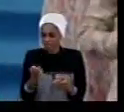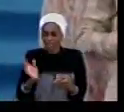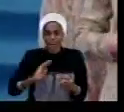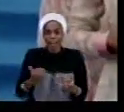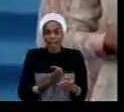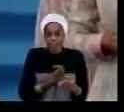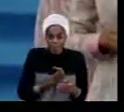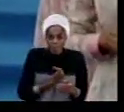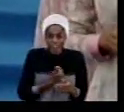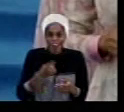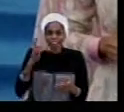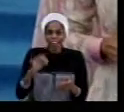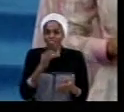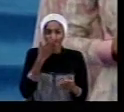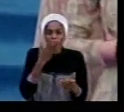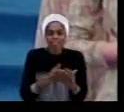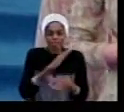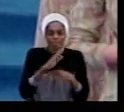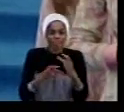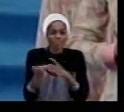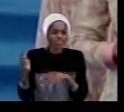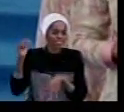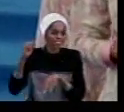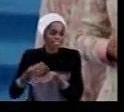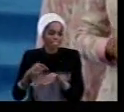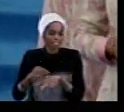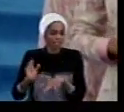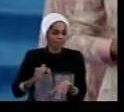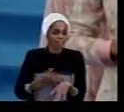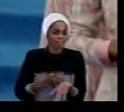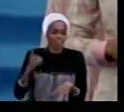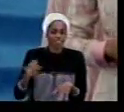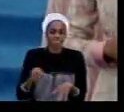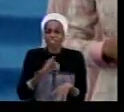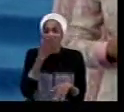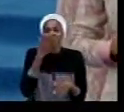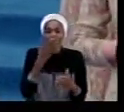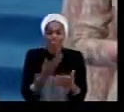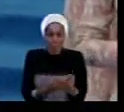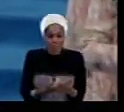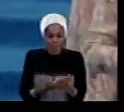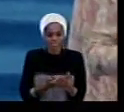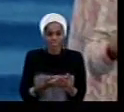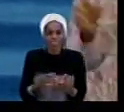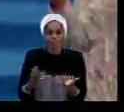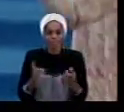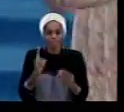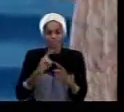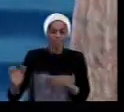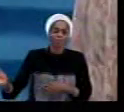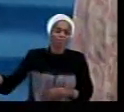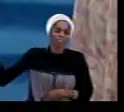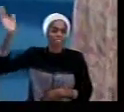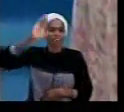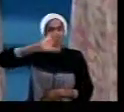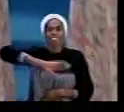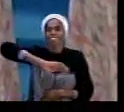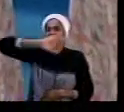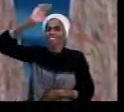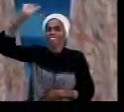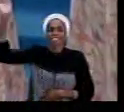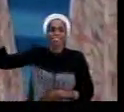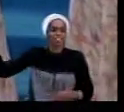good. Hallelujah. And all the time. The Lord is good. I want you to wave your hands to the Lord. Give the